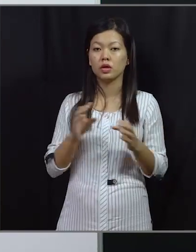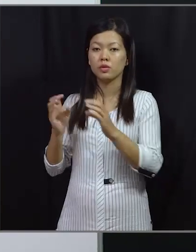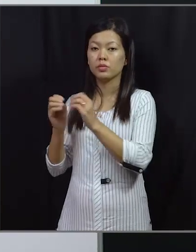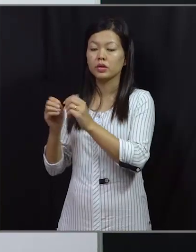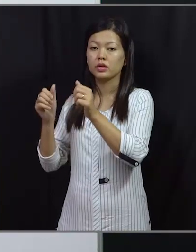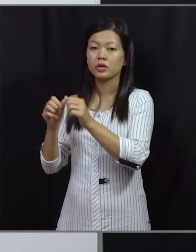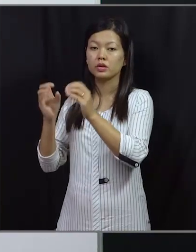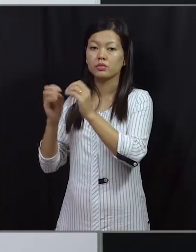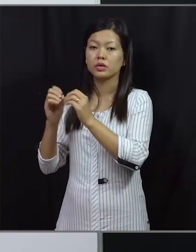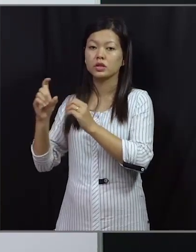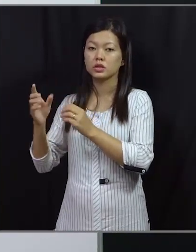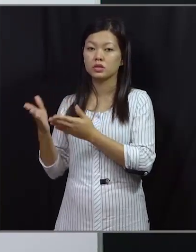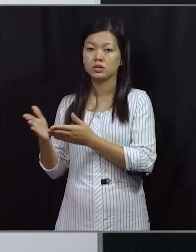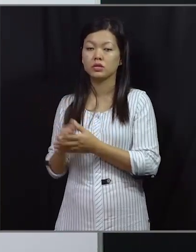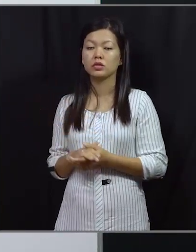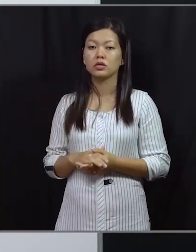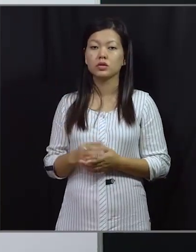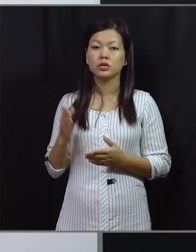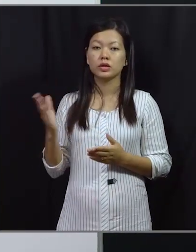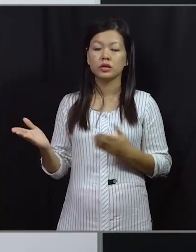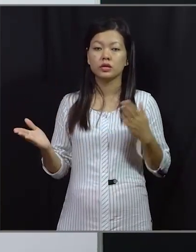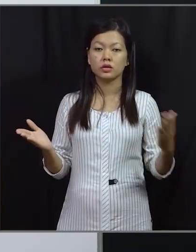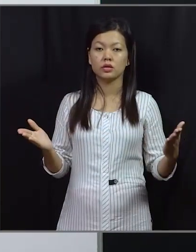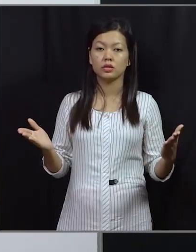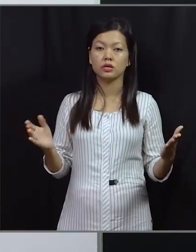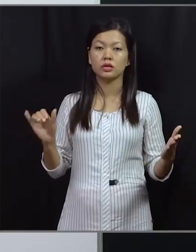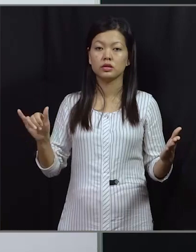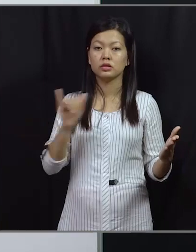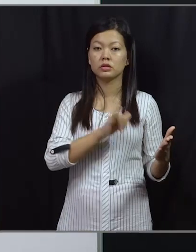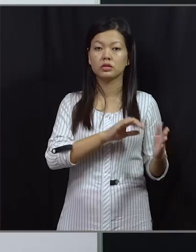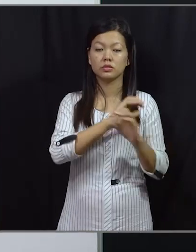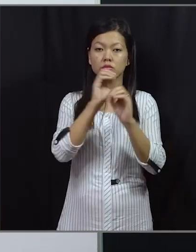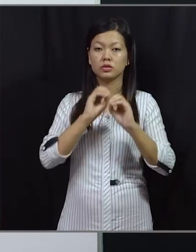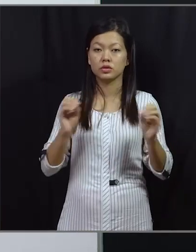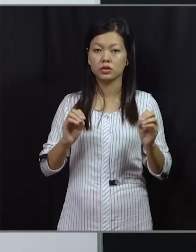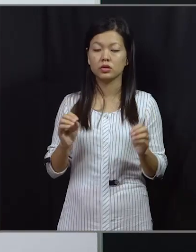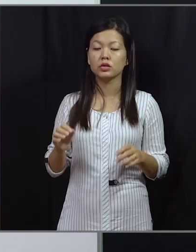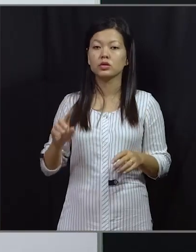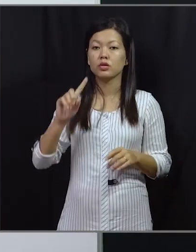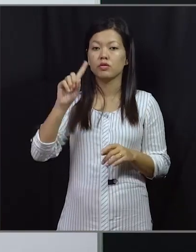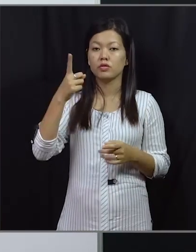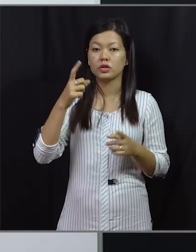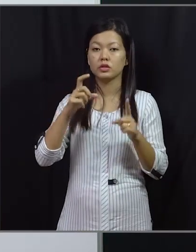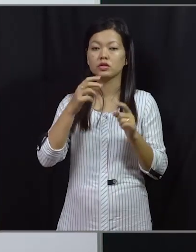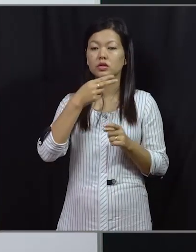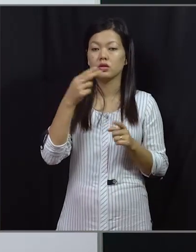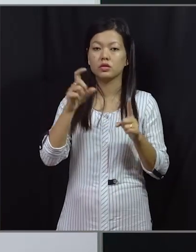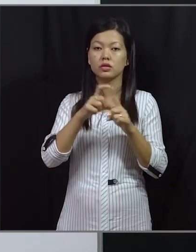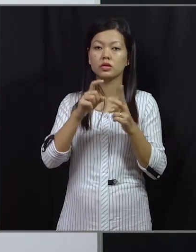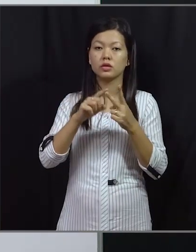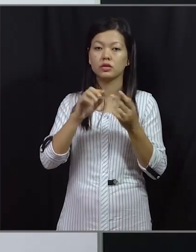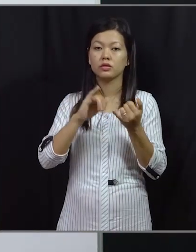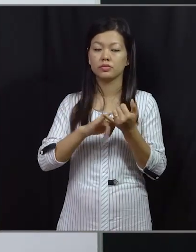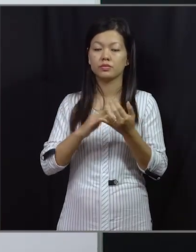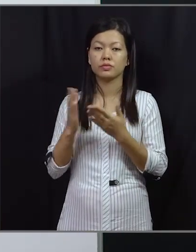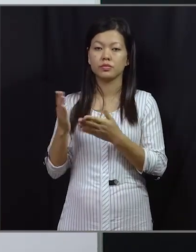ABC. They don't have any common elements. Therefore, these two are called disjoint sets. And